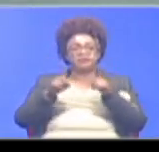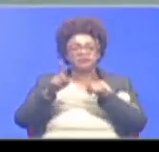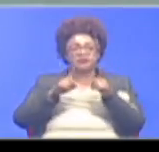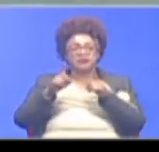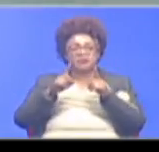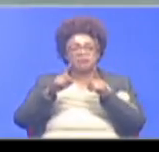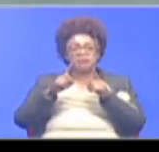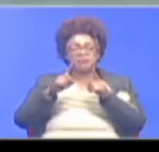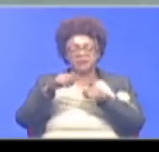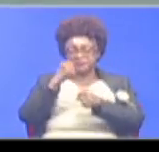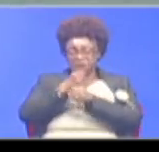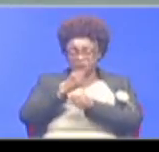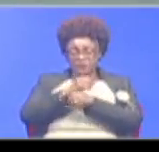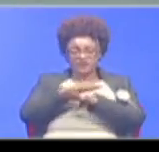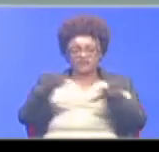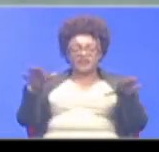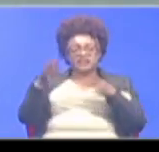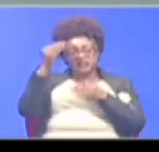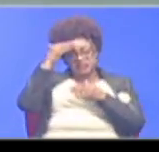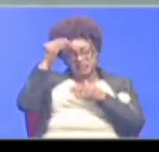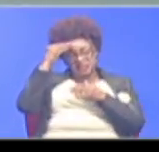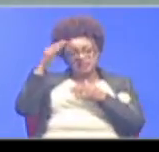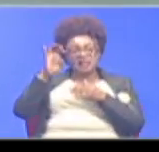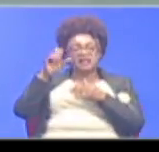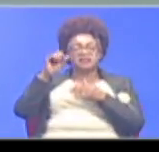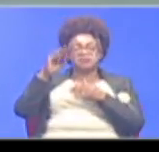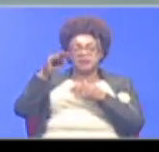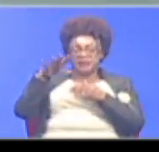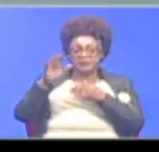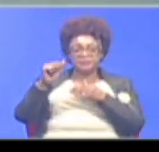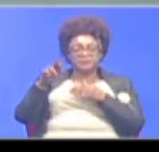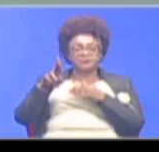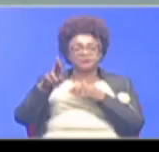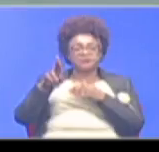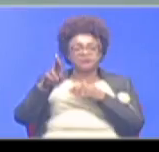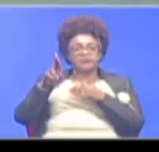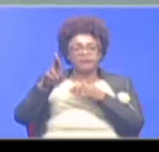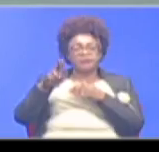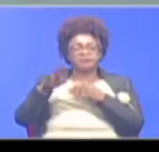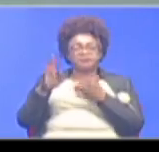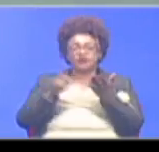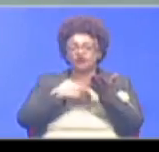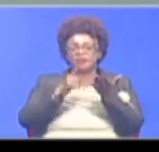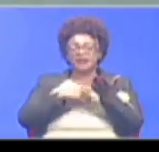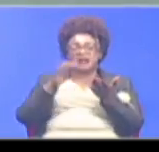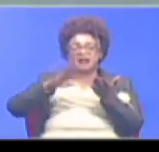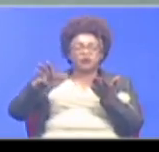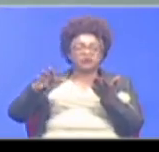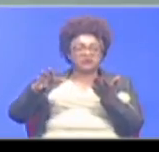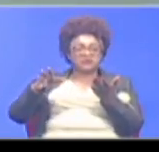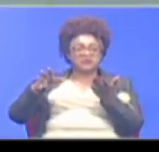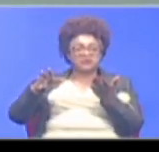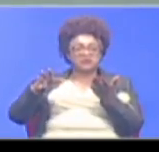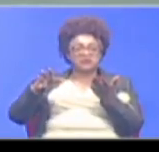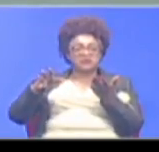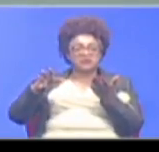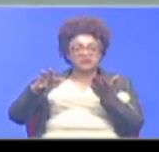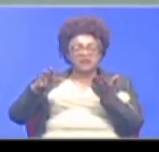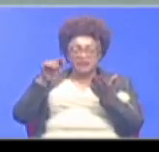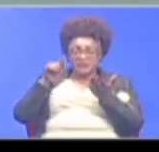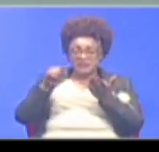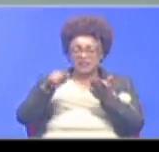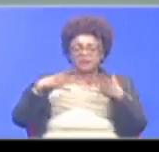study at Elsmere, called they are the European Counties Birdlife International. They are the people